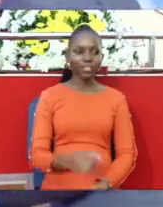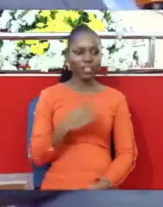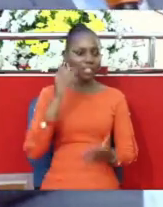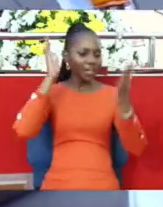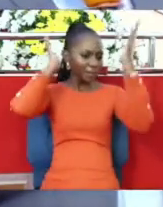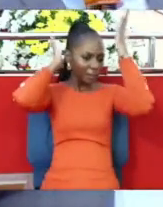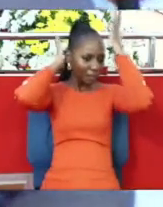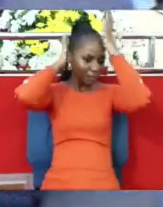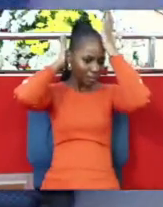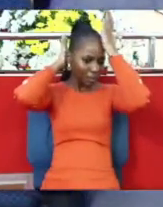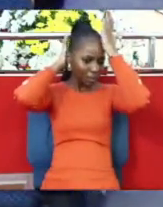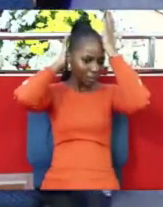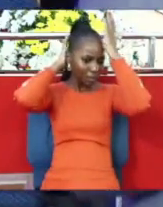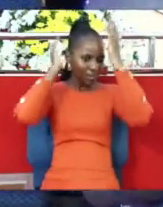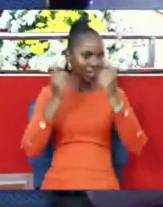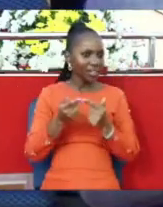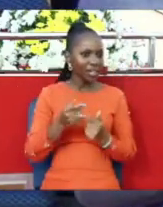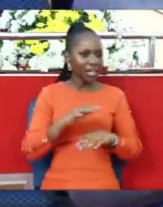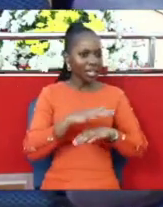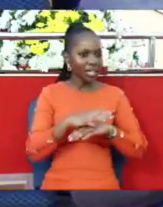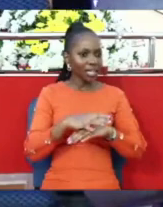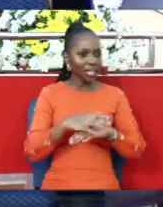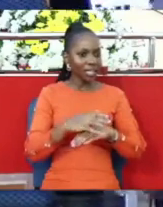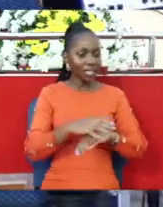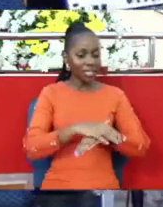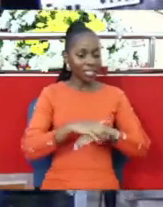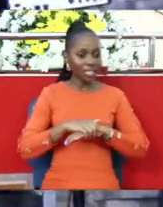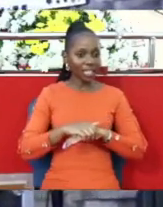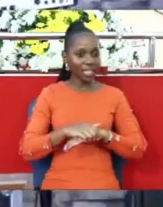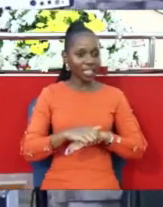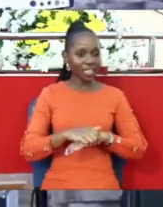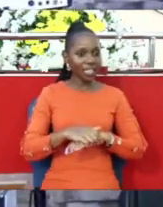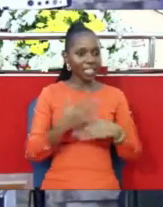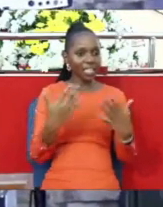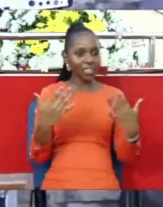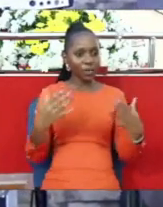was dying. Ni kwa sababu alikuwa afa. Tell your neighbor hata utakufa.